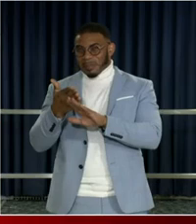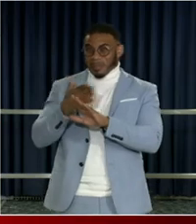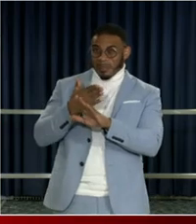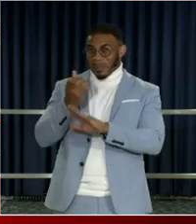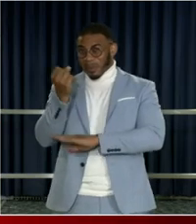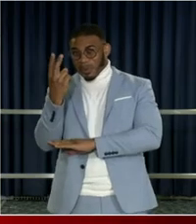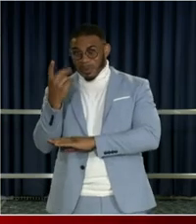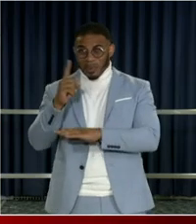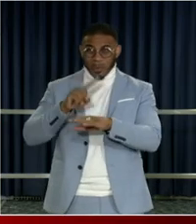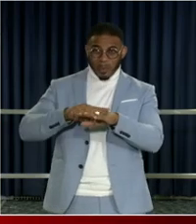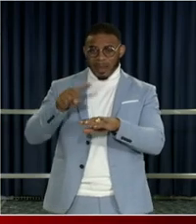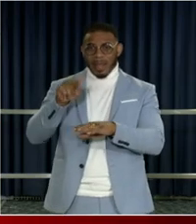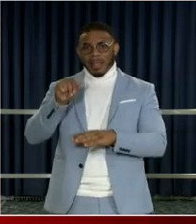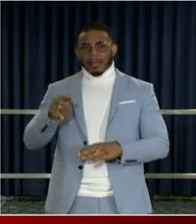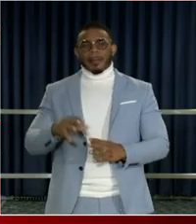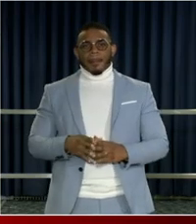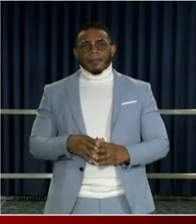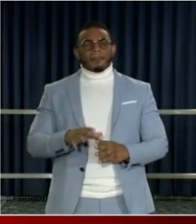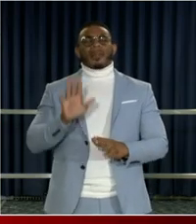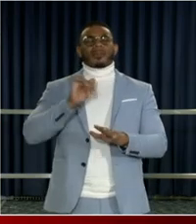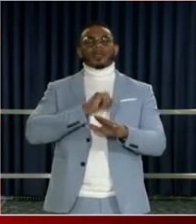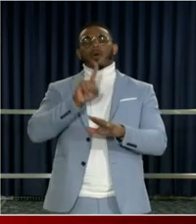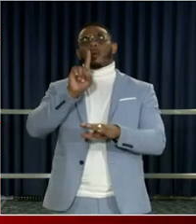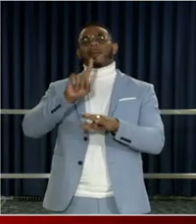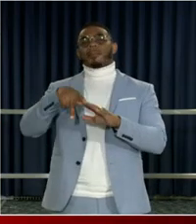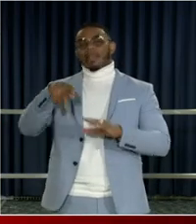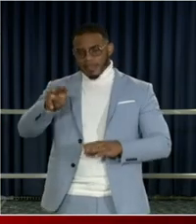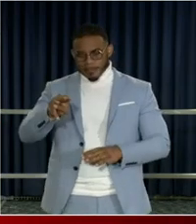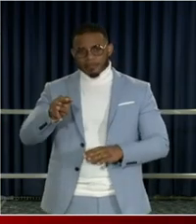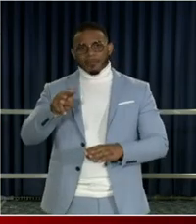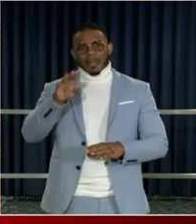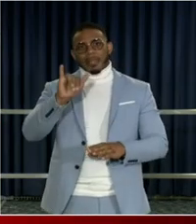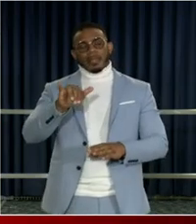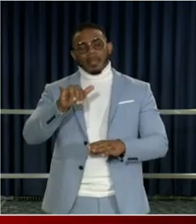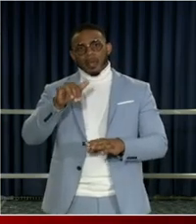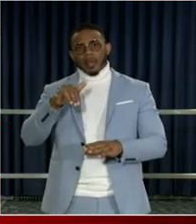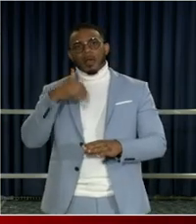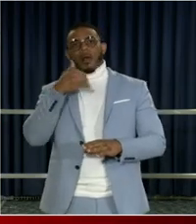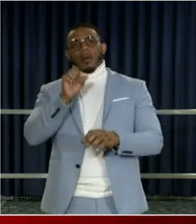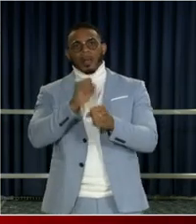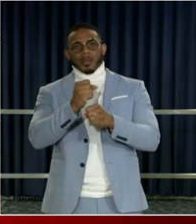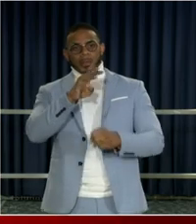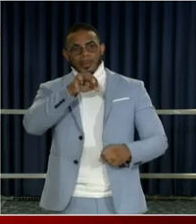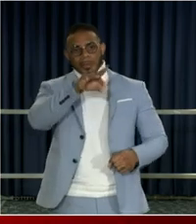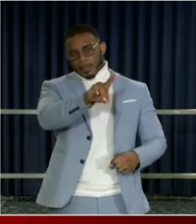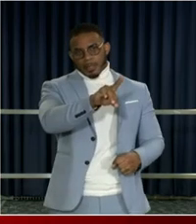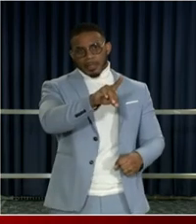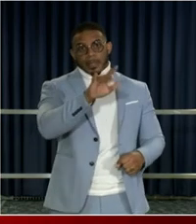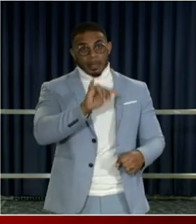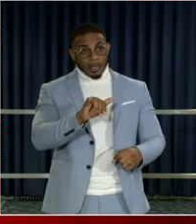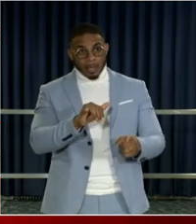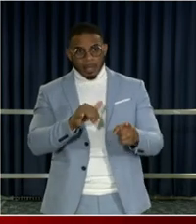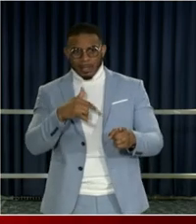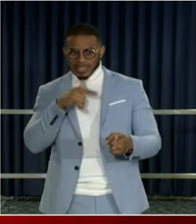before 1 a.m. 1 p.m. I'm sorry. That call was put into Metropolitan Police Department that there was